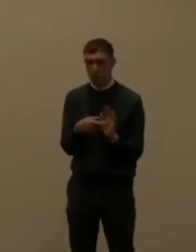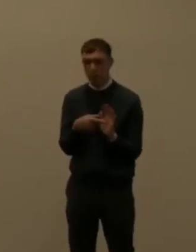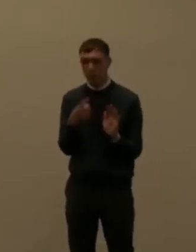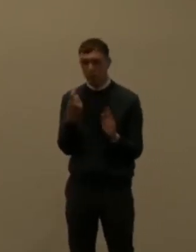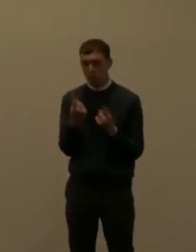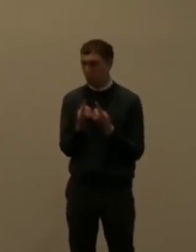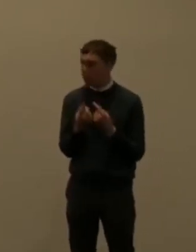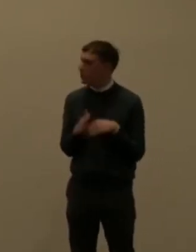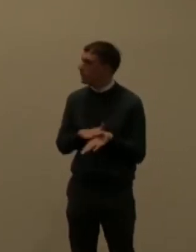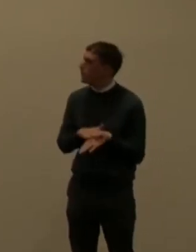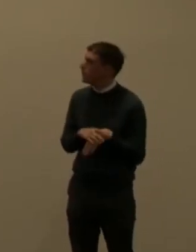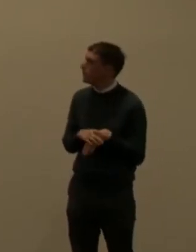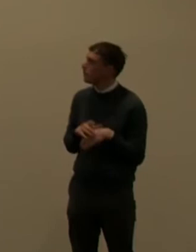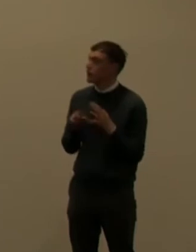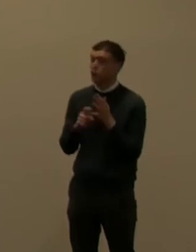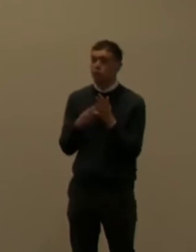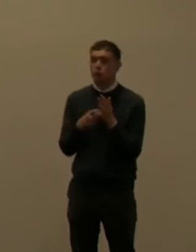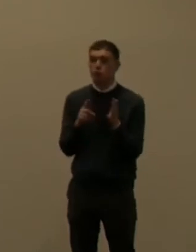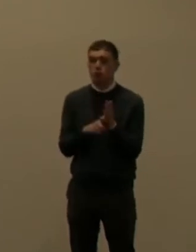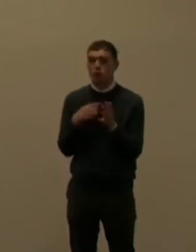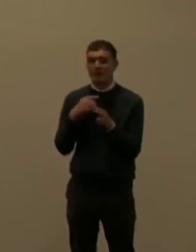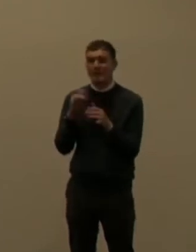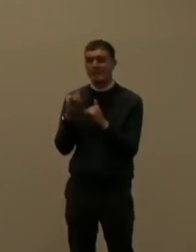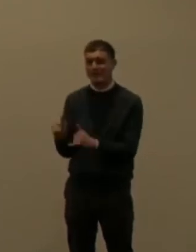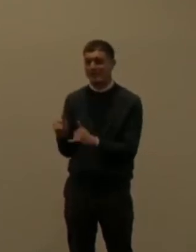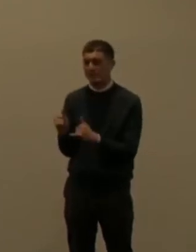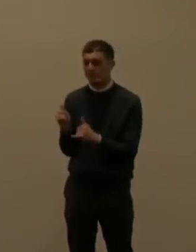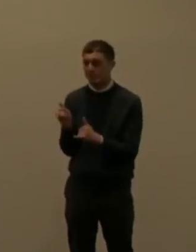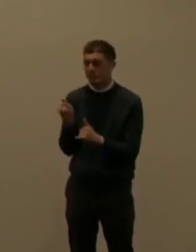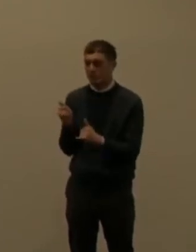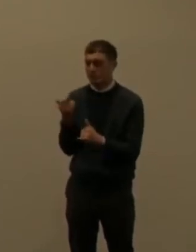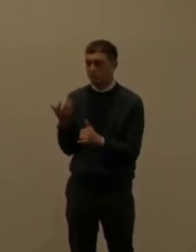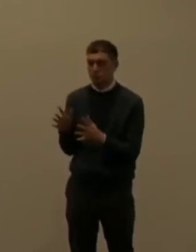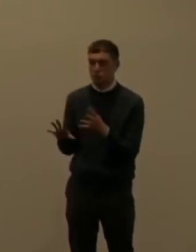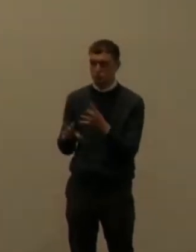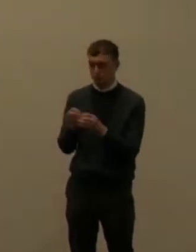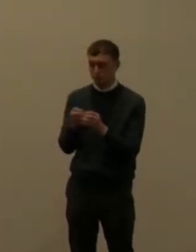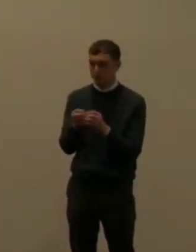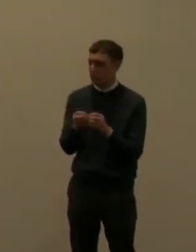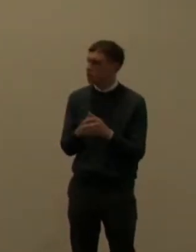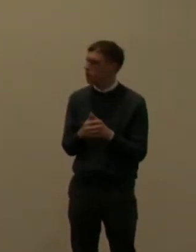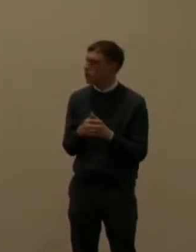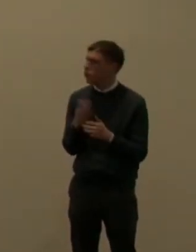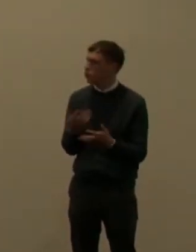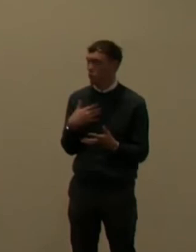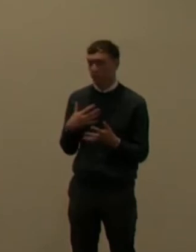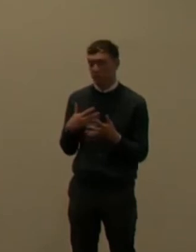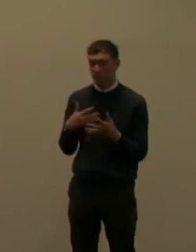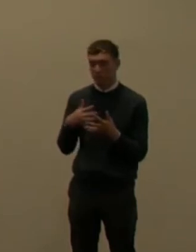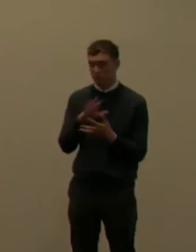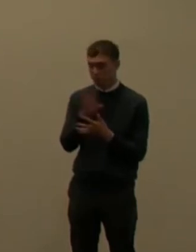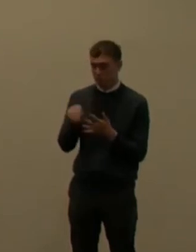once again. So this is the URL of my unit tests that has been generated. If I just refresh the